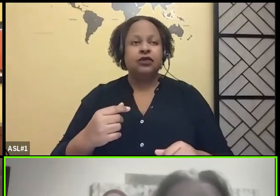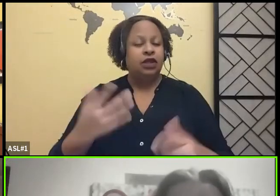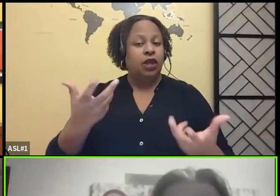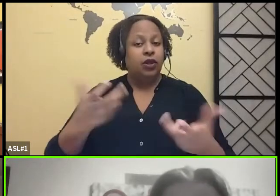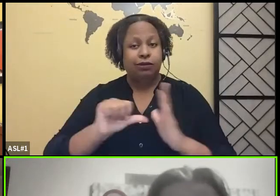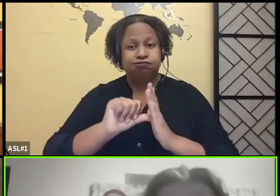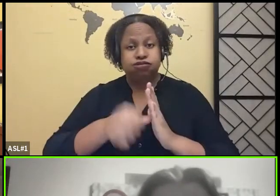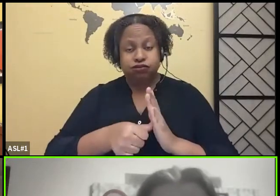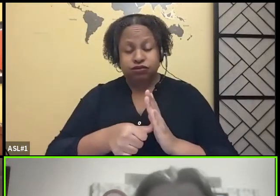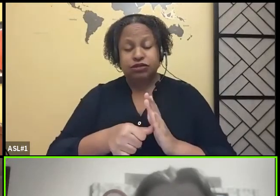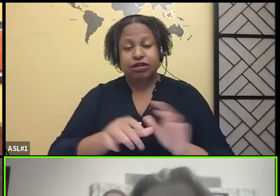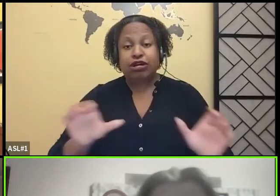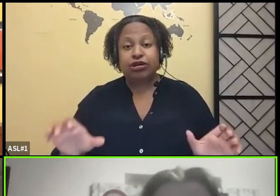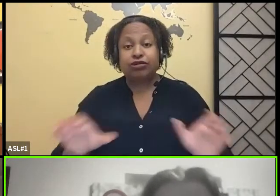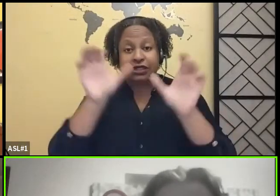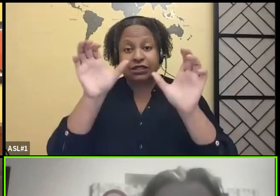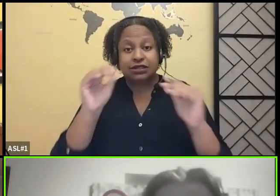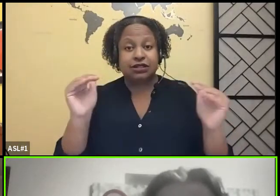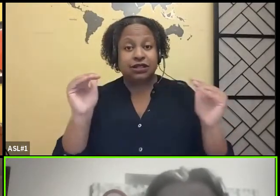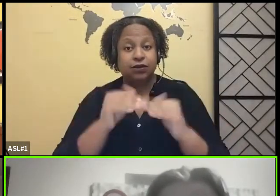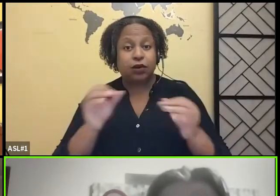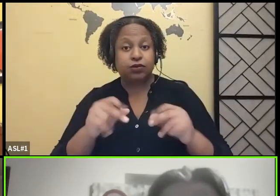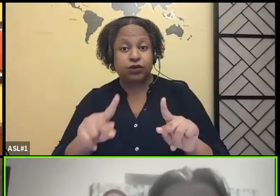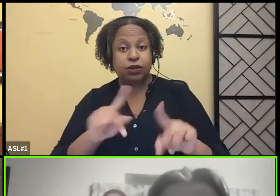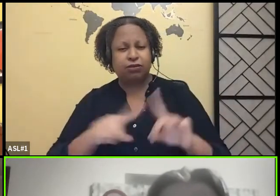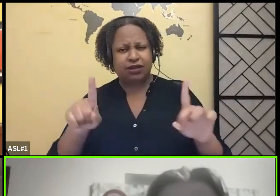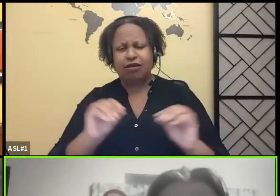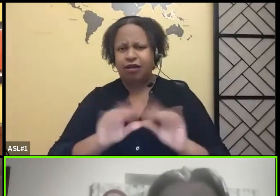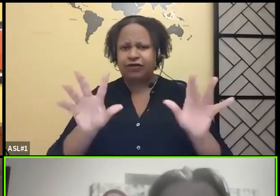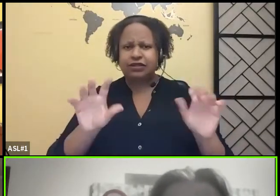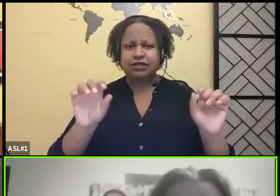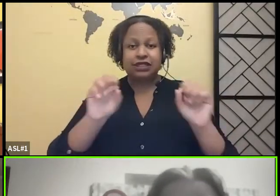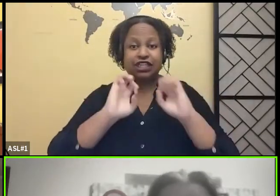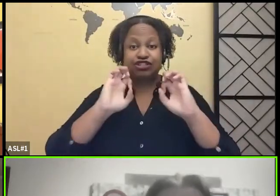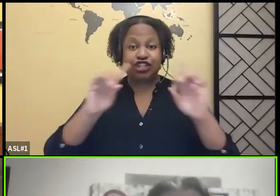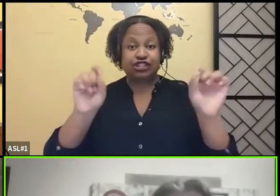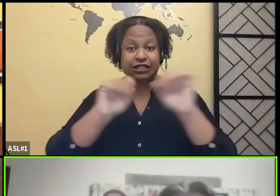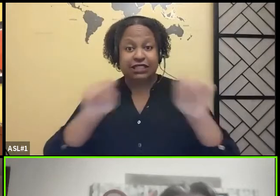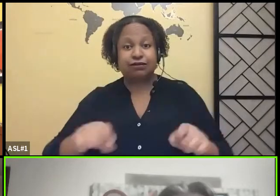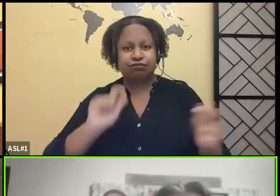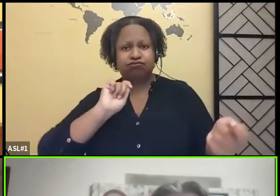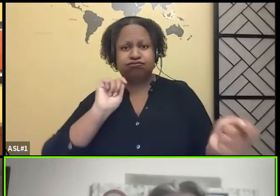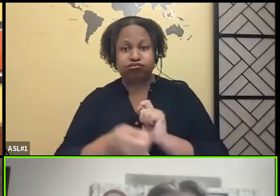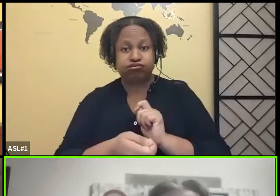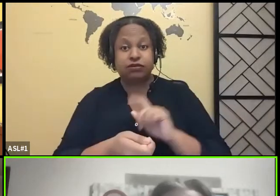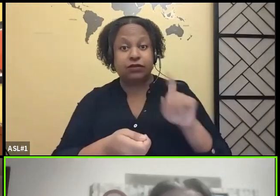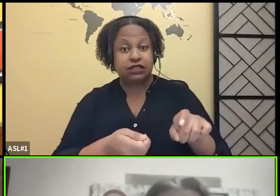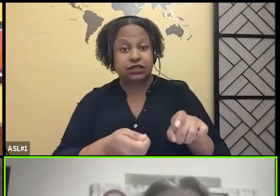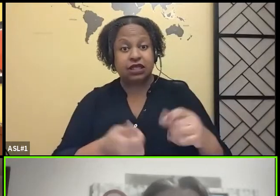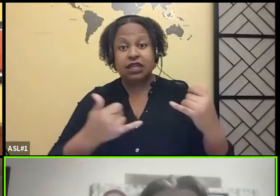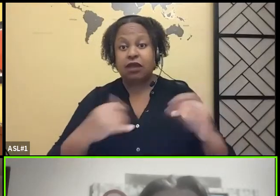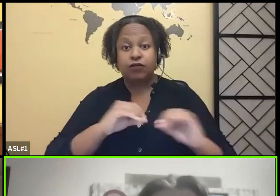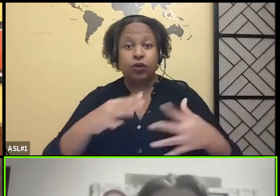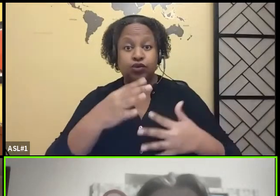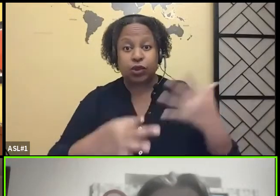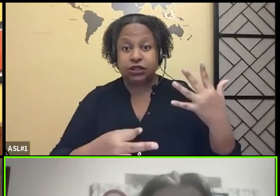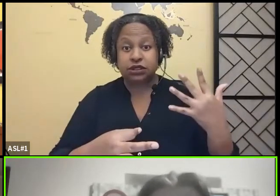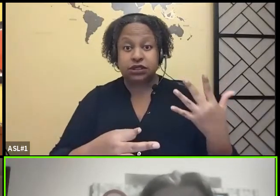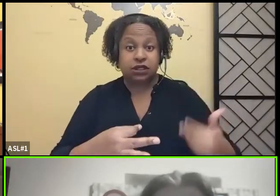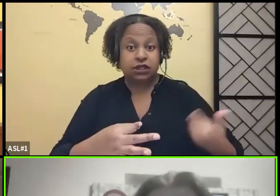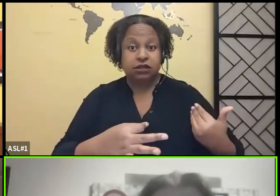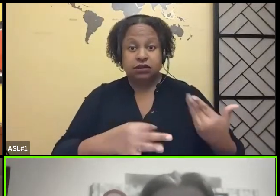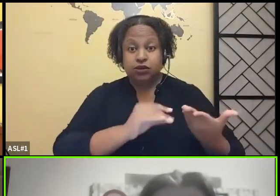we have to transform education systems, that's clear. You know, in this time, we don't have any choice because those kids are not going